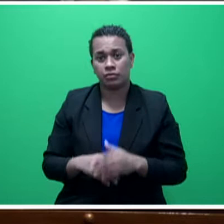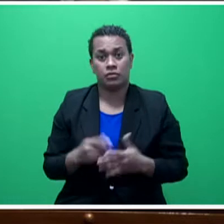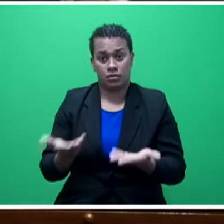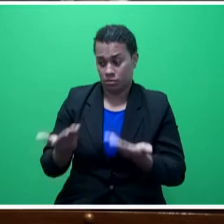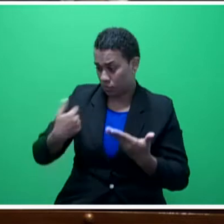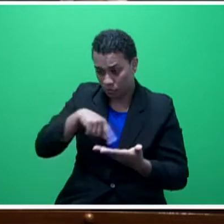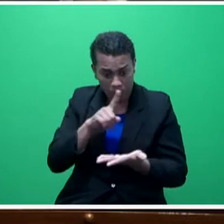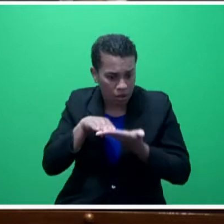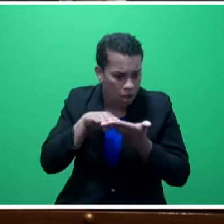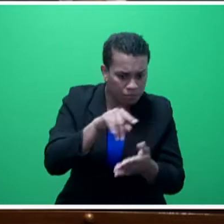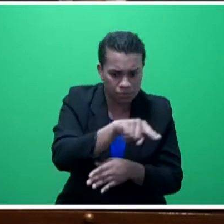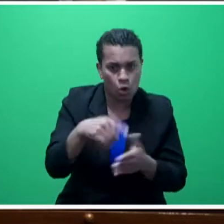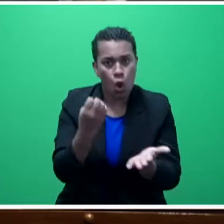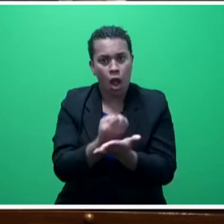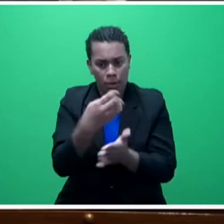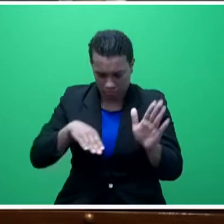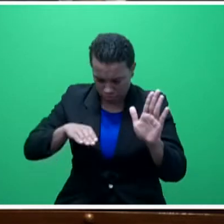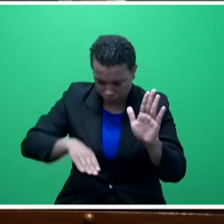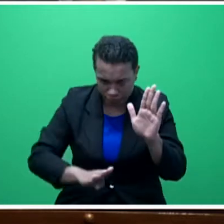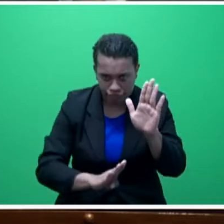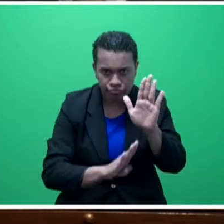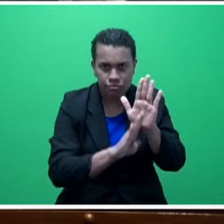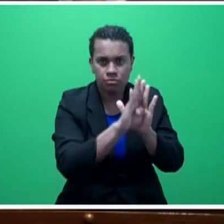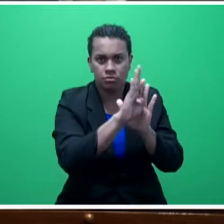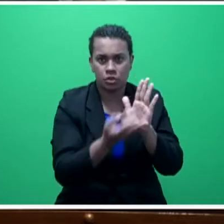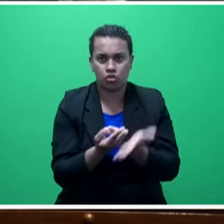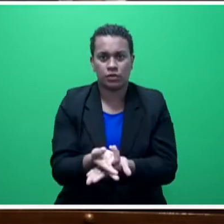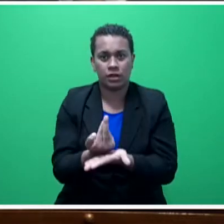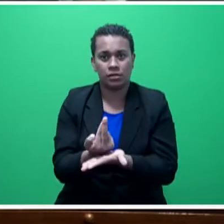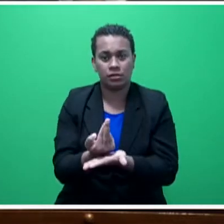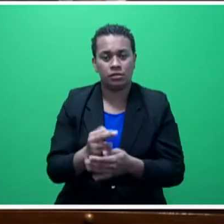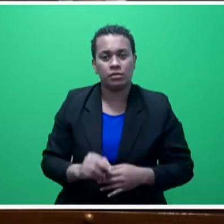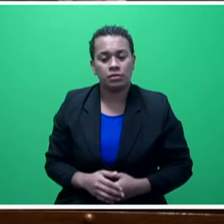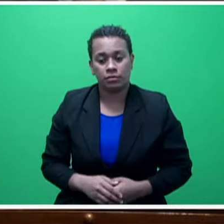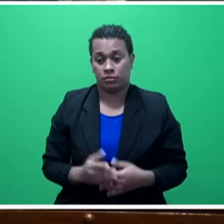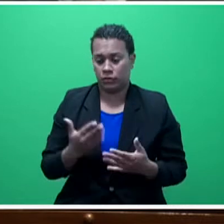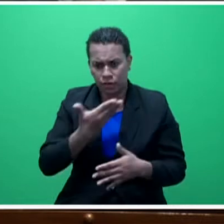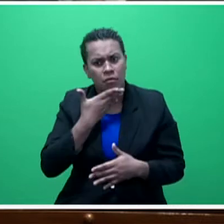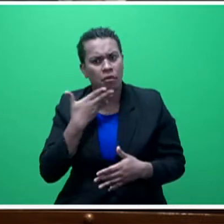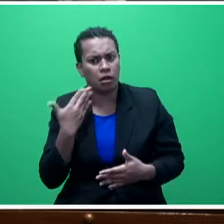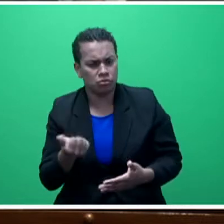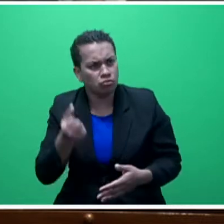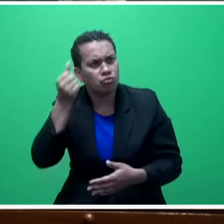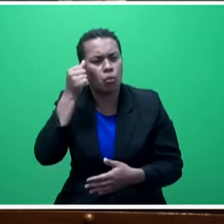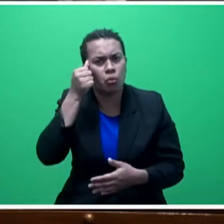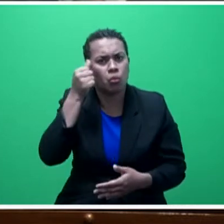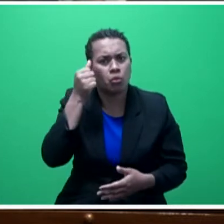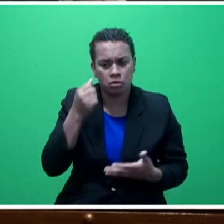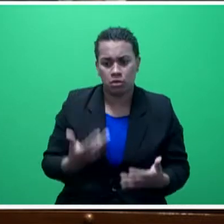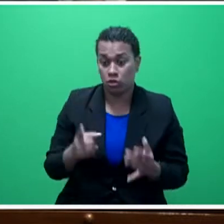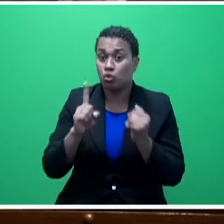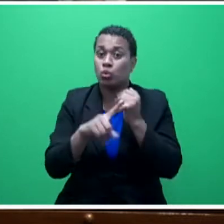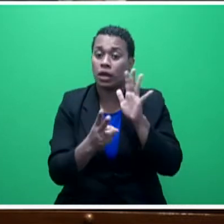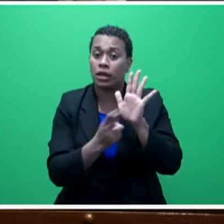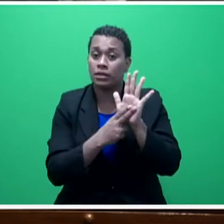economy. Mr. Speaker, sir, it is so welcoming to note that even the United Nations has